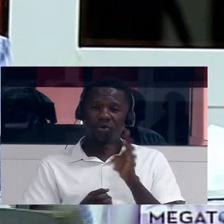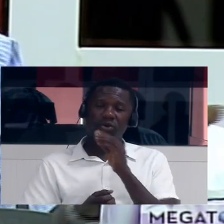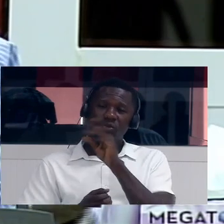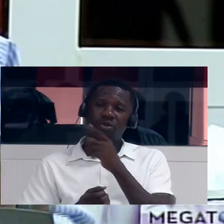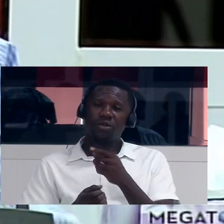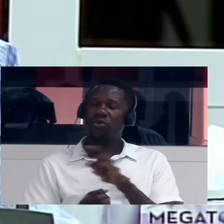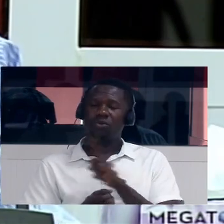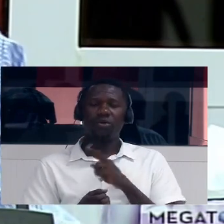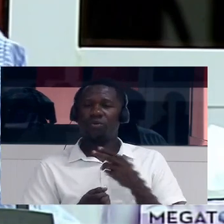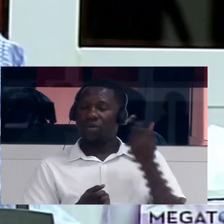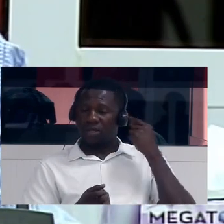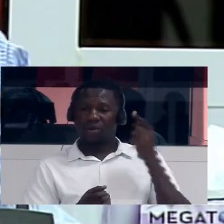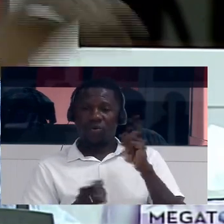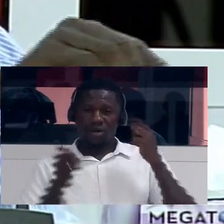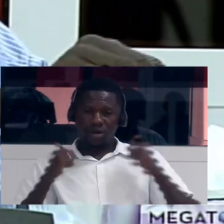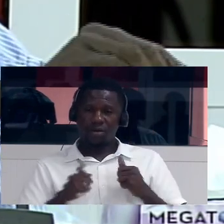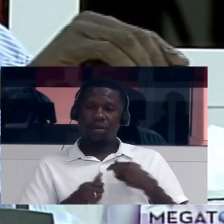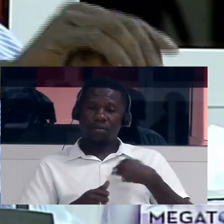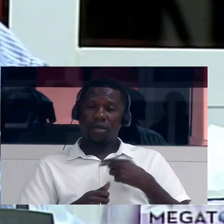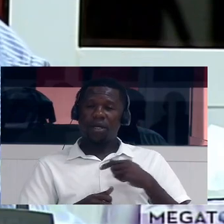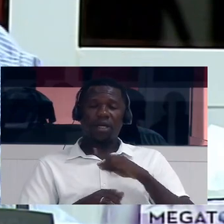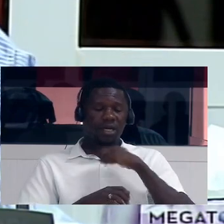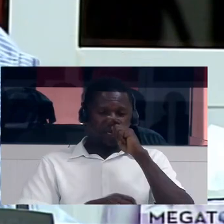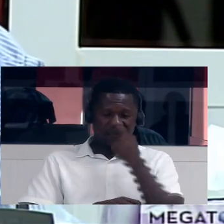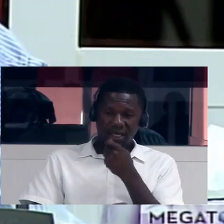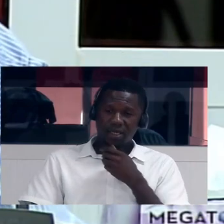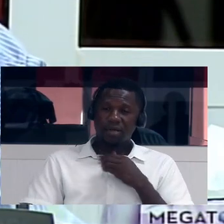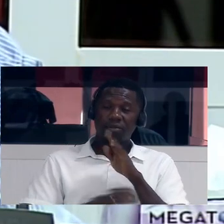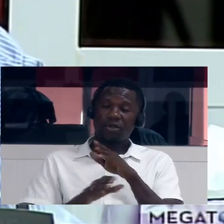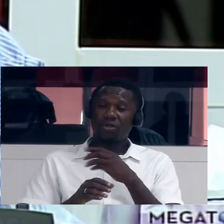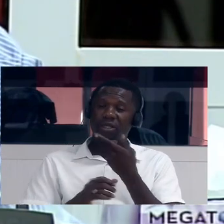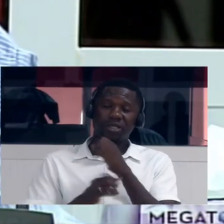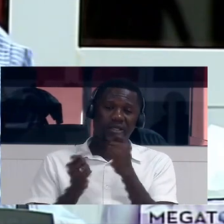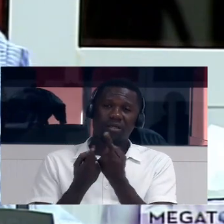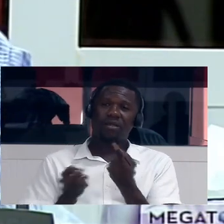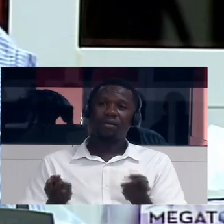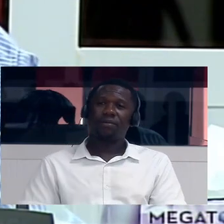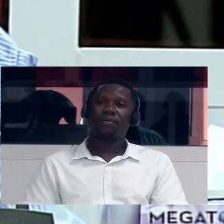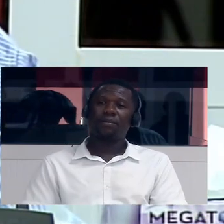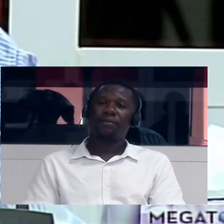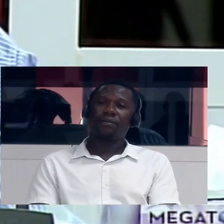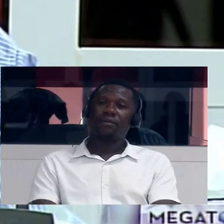we've had what has happened. Me, I'd rather die than be subjected to certain things.